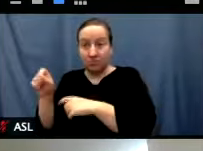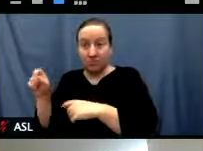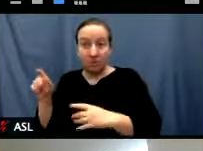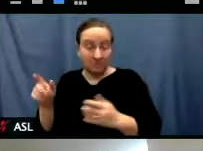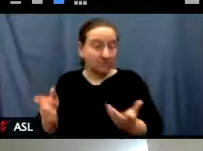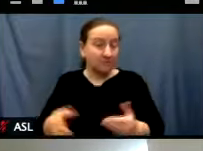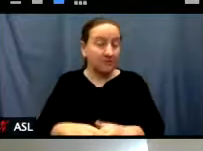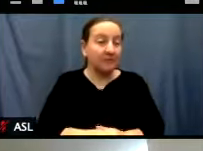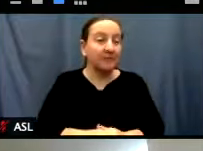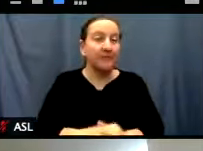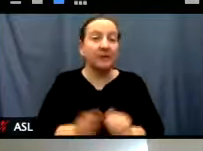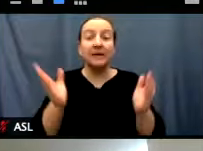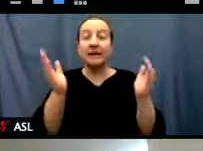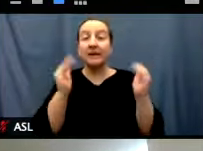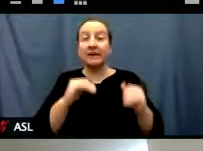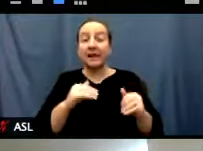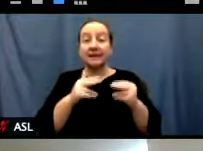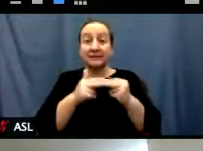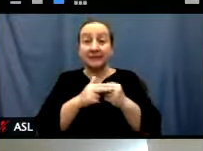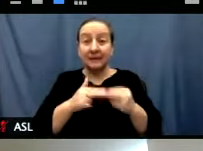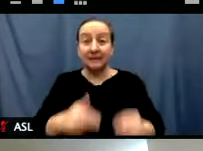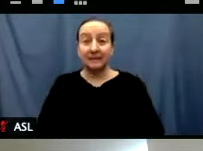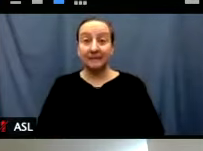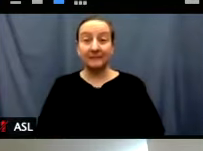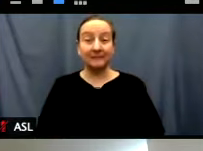Next slide, please.